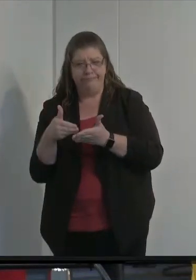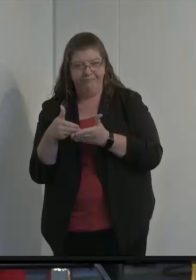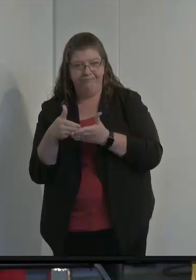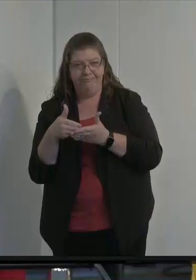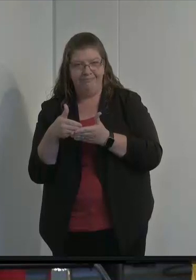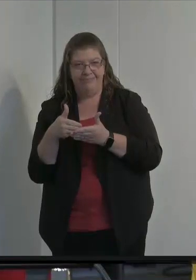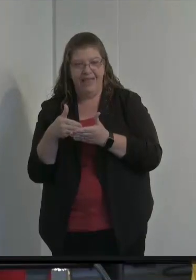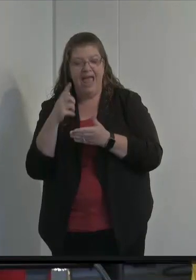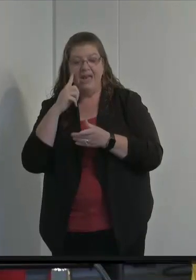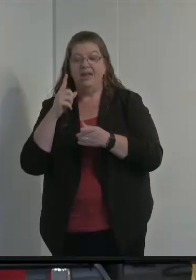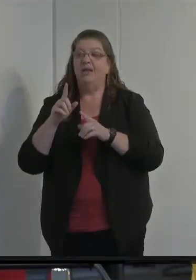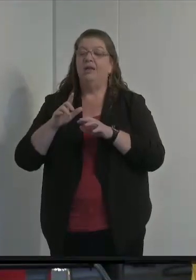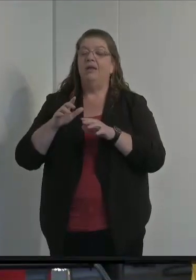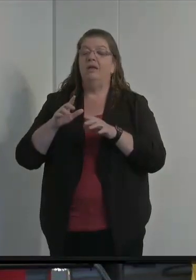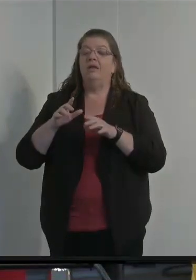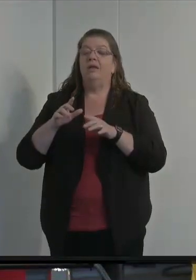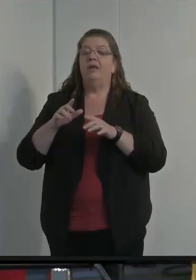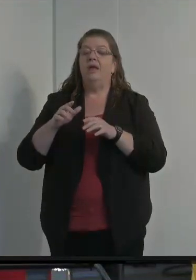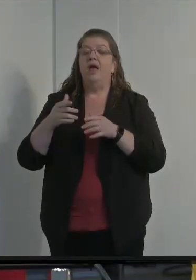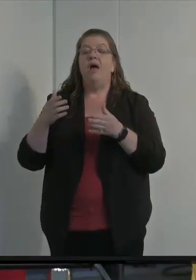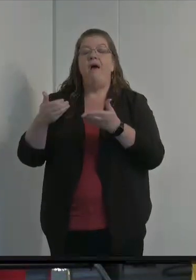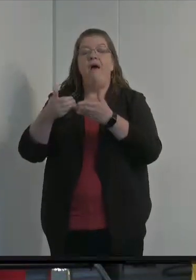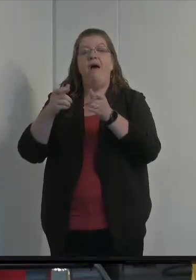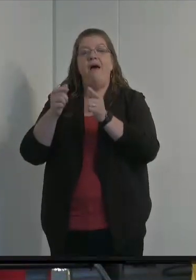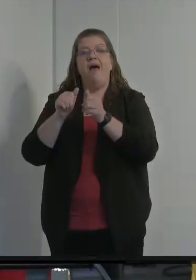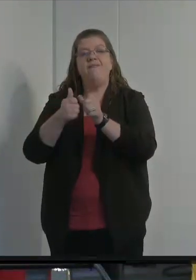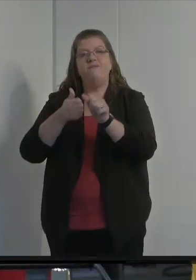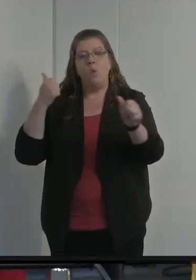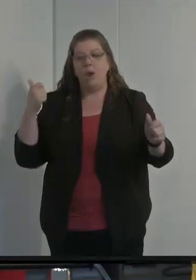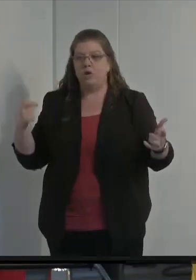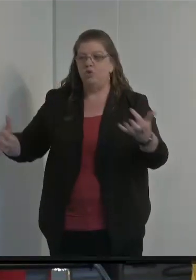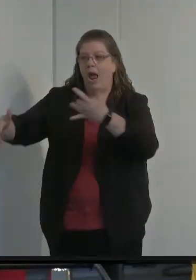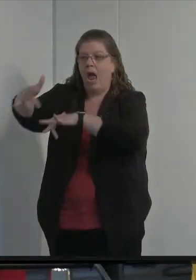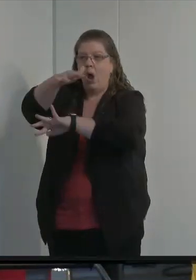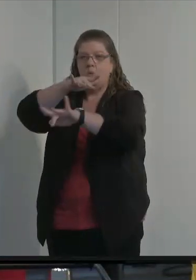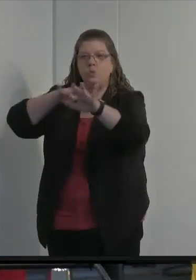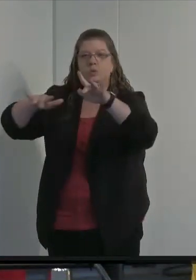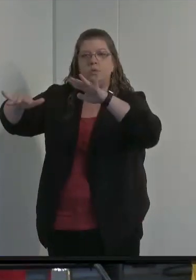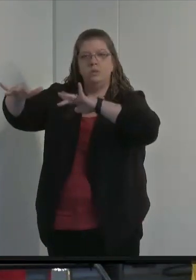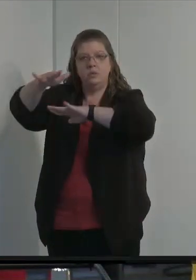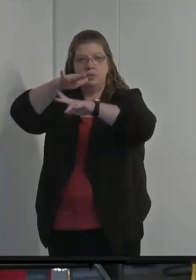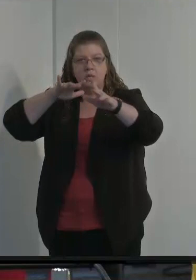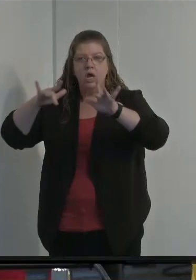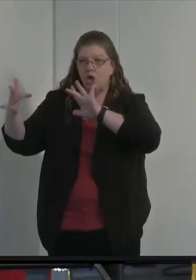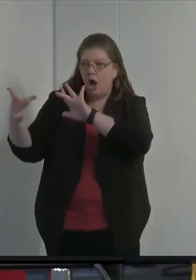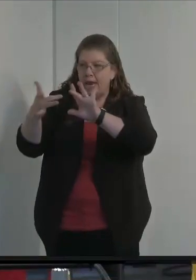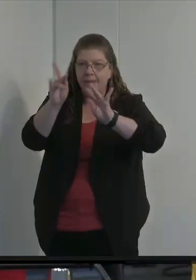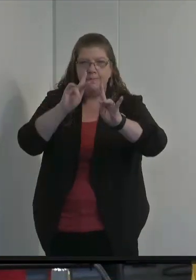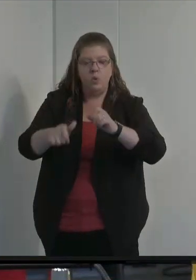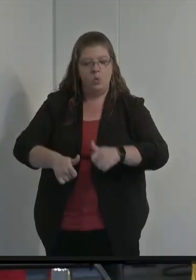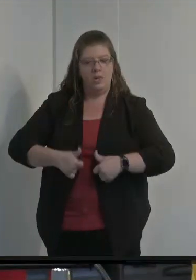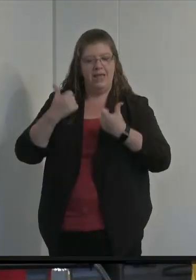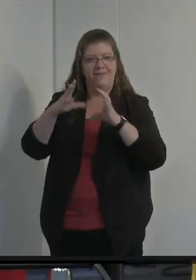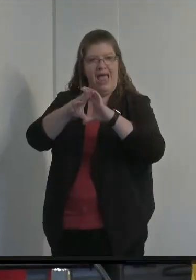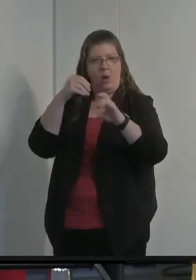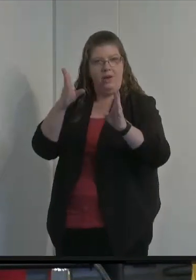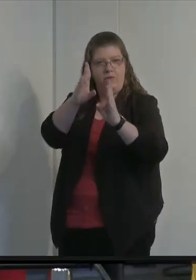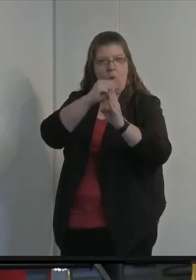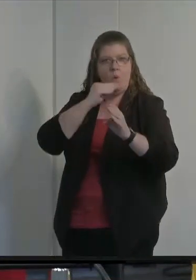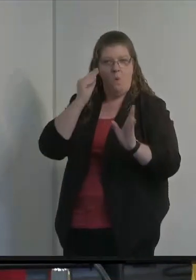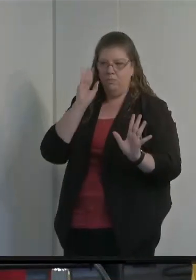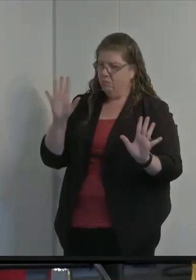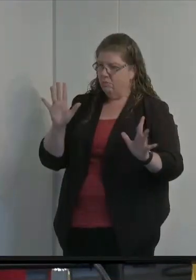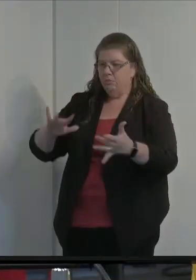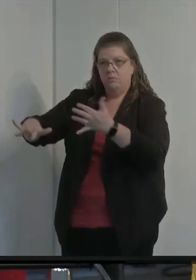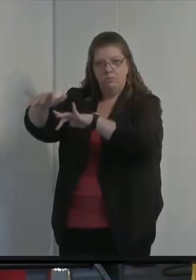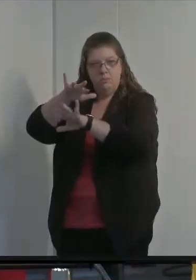avoid closed spaces, crowds, and close contact with those that live outside your home.